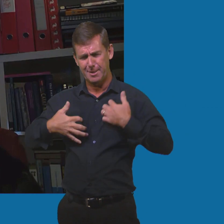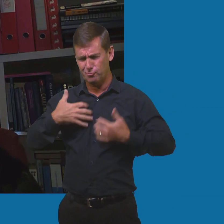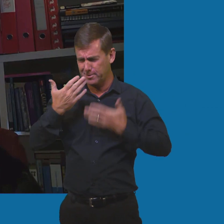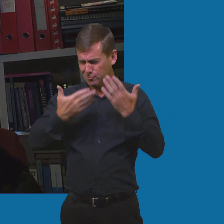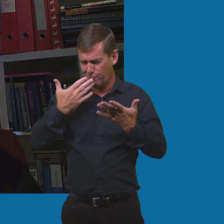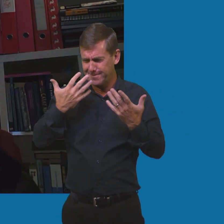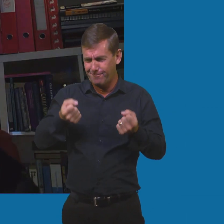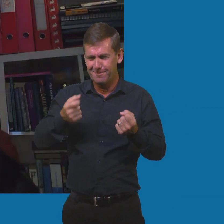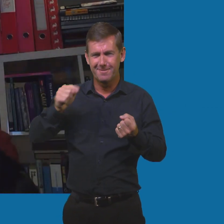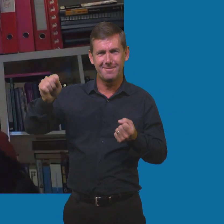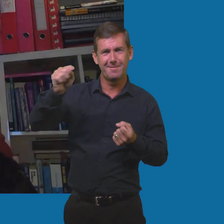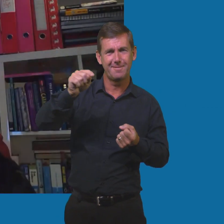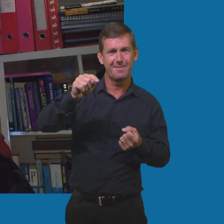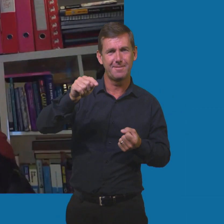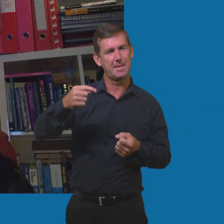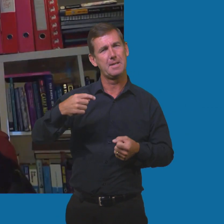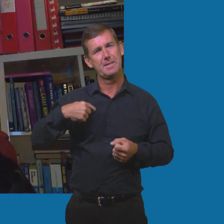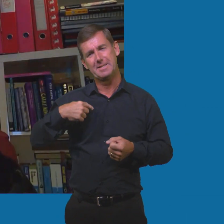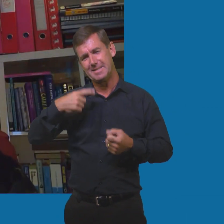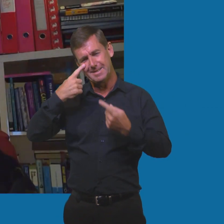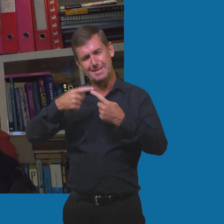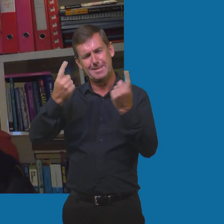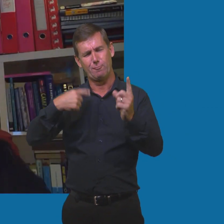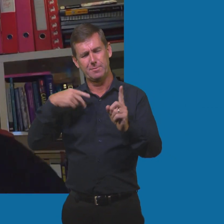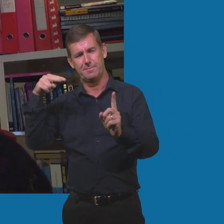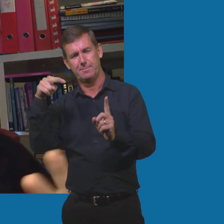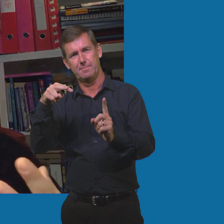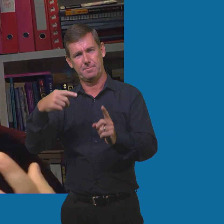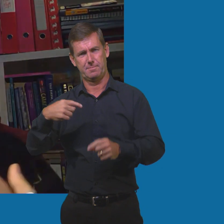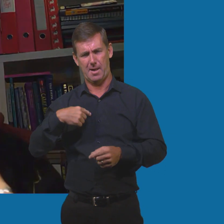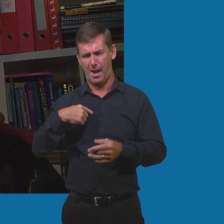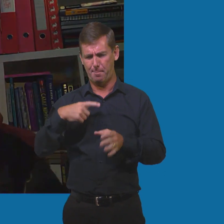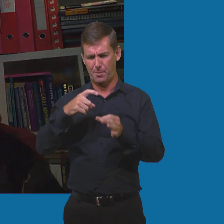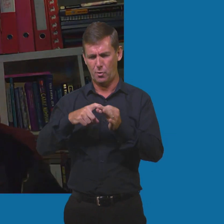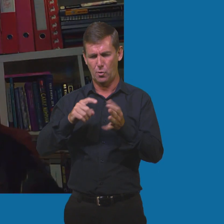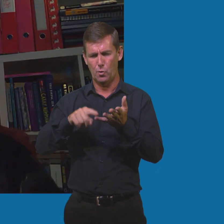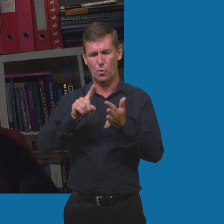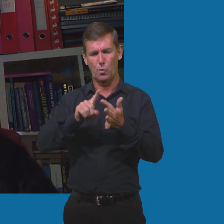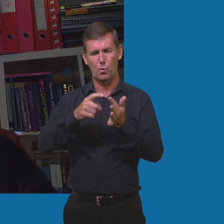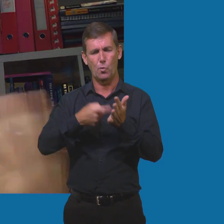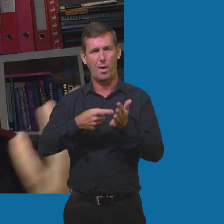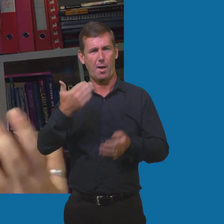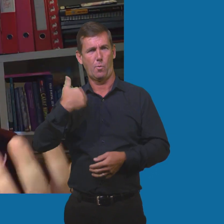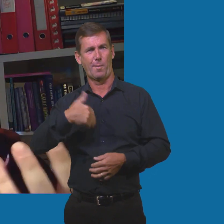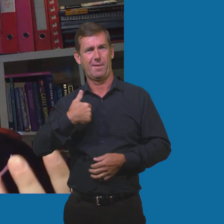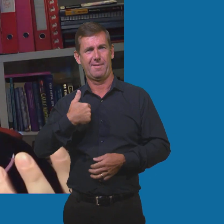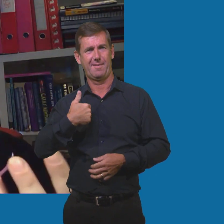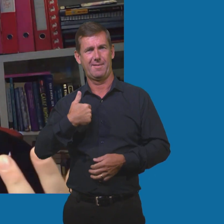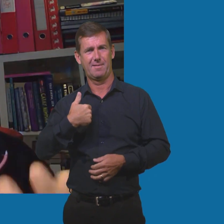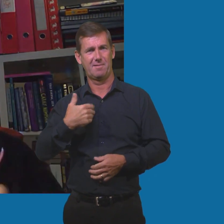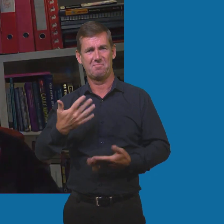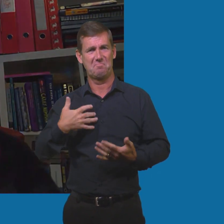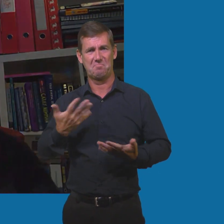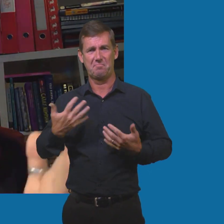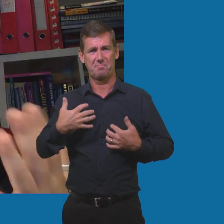I think I've covered it from a slightly different perspective in that, I'm a queer woman, so I don't really take much interest in the gender